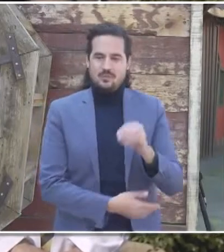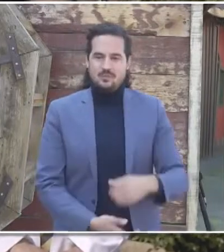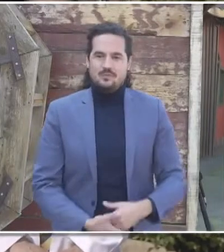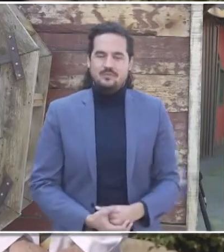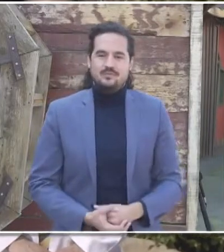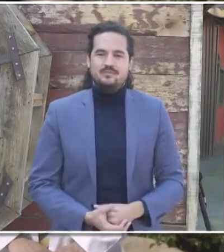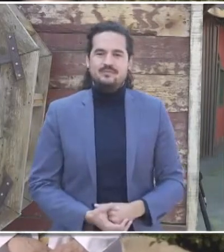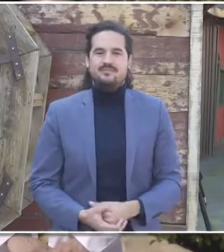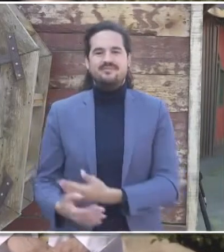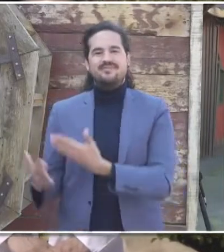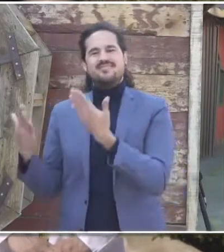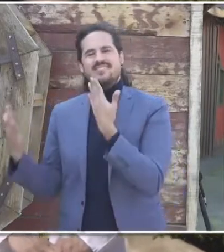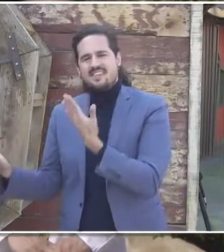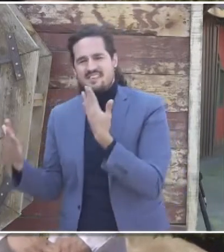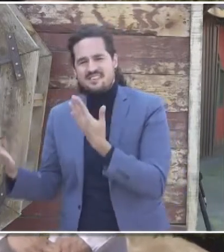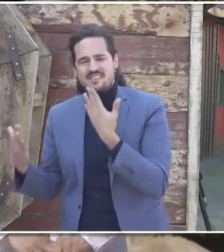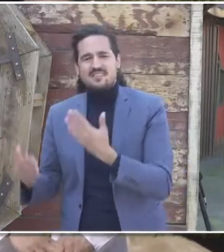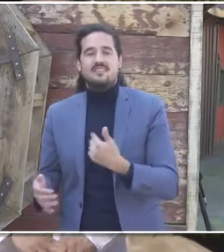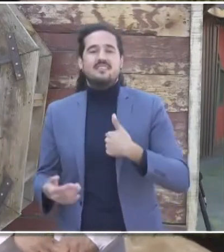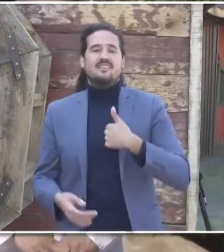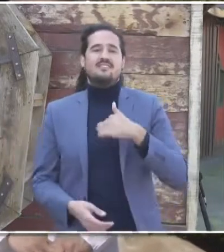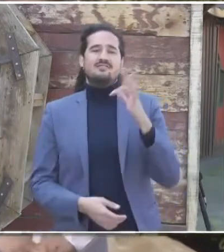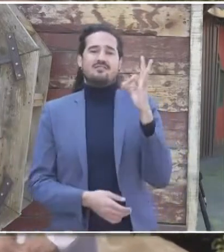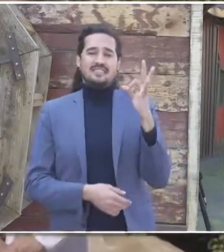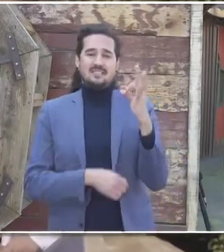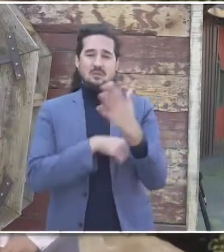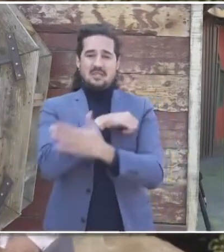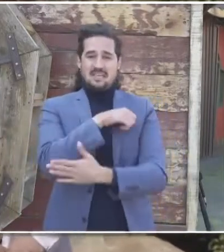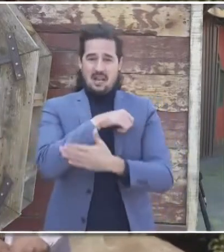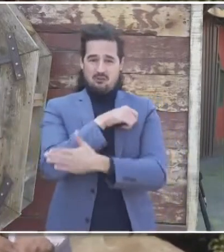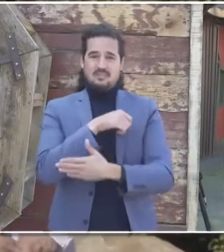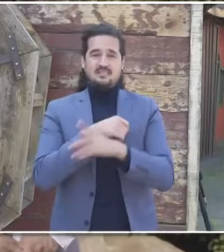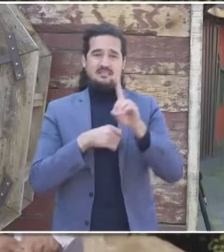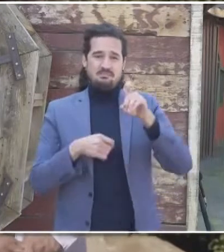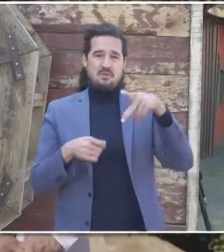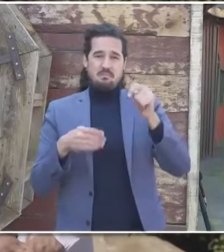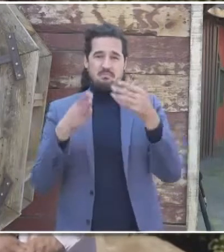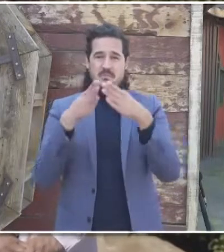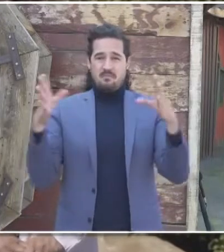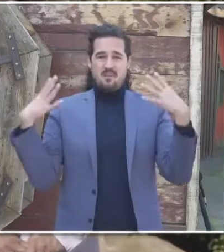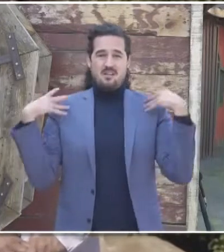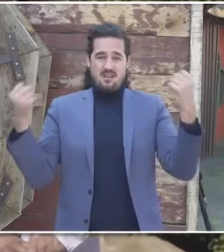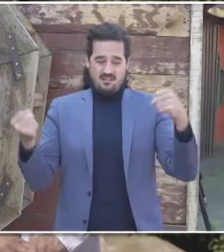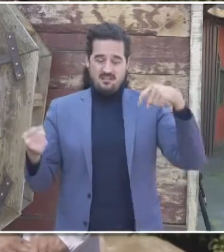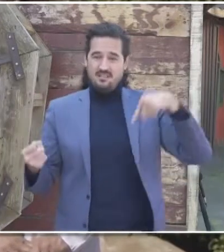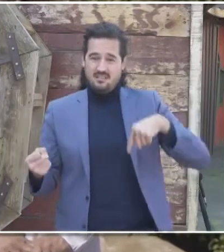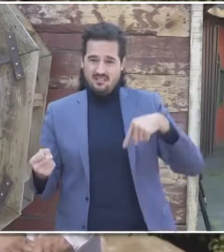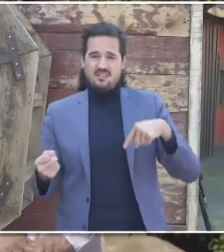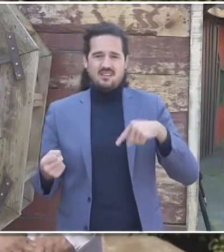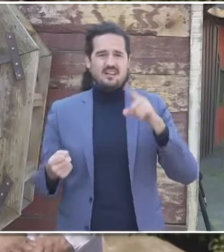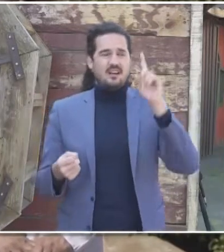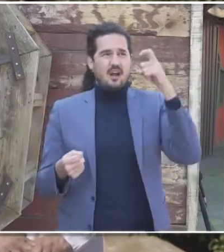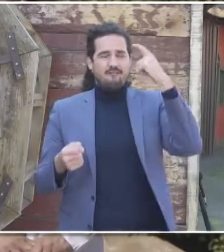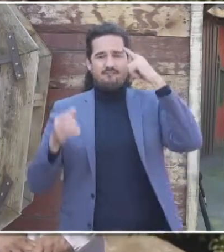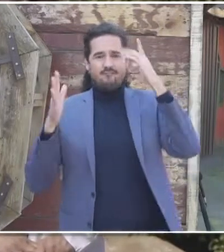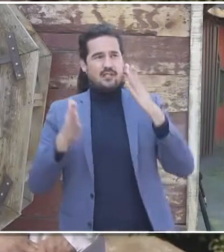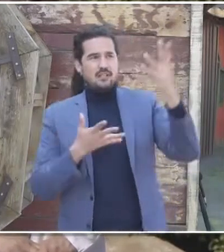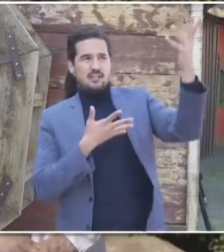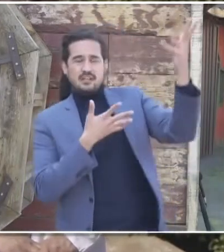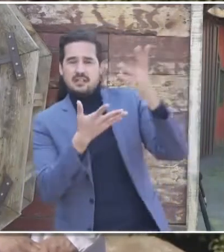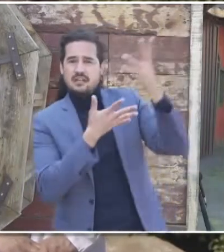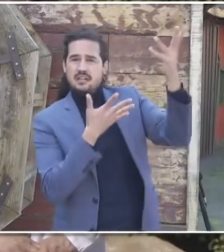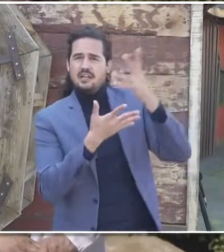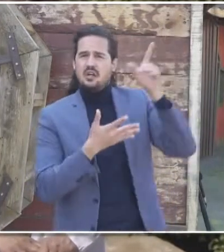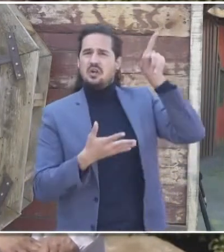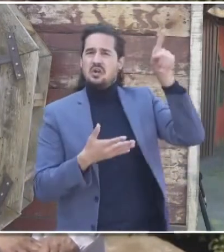County Department of Public Health, our governor, who has been a great listener and just a great advocate for the